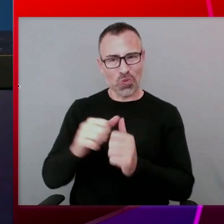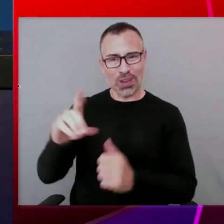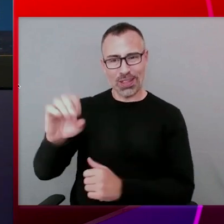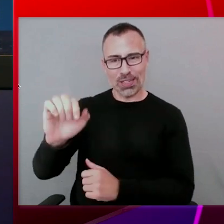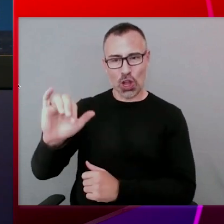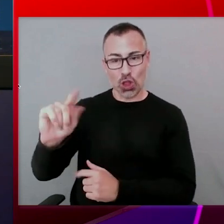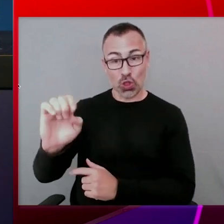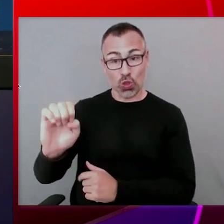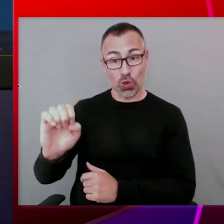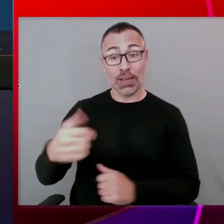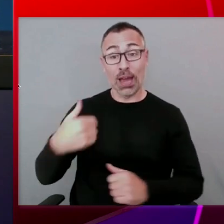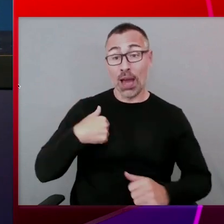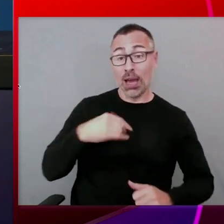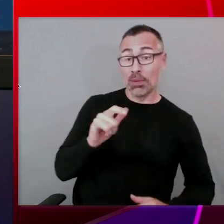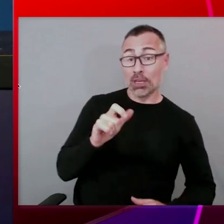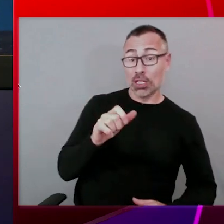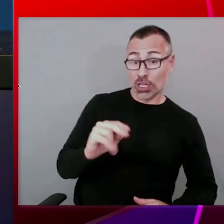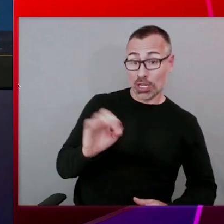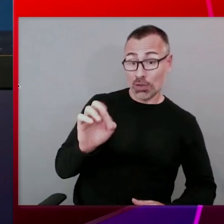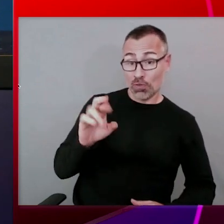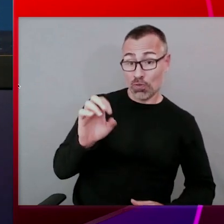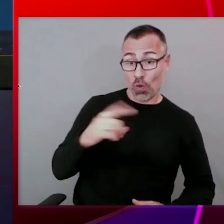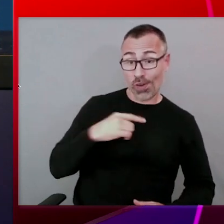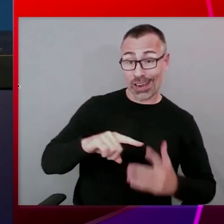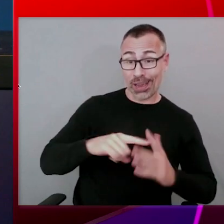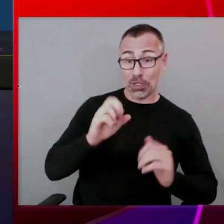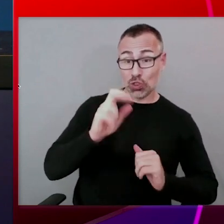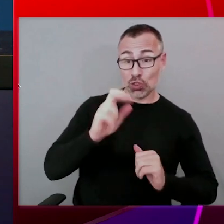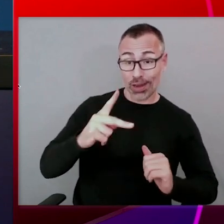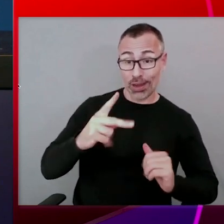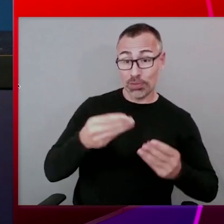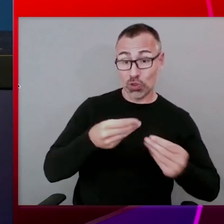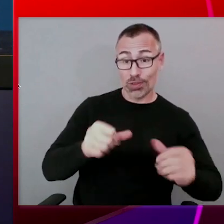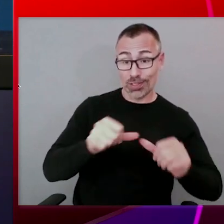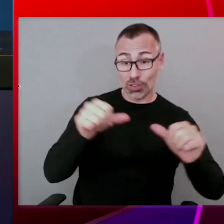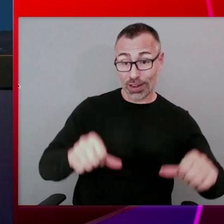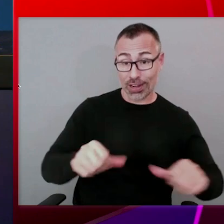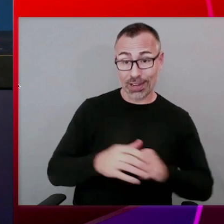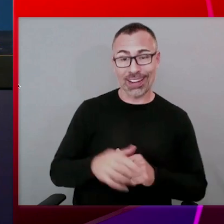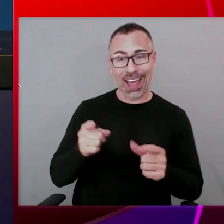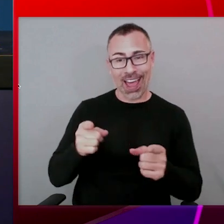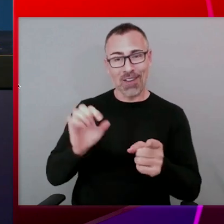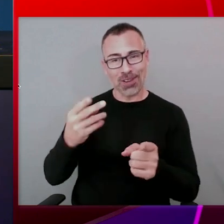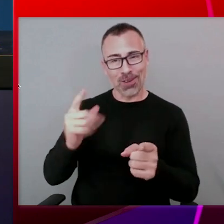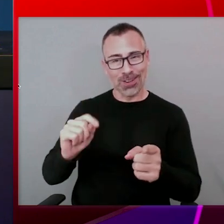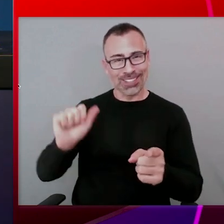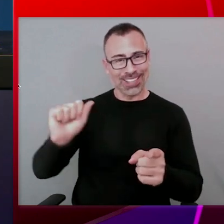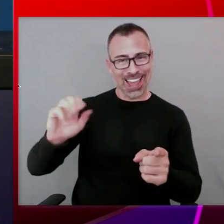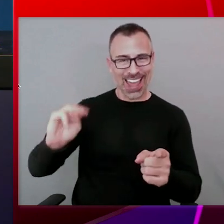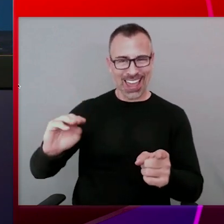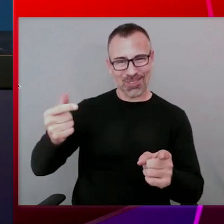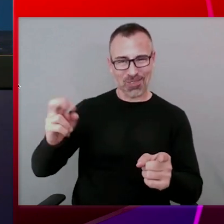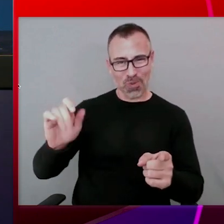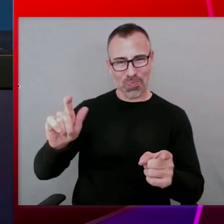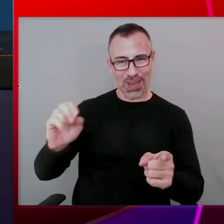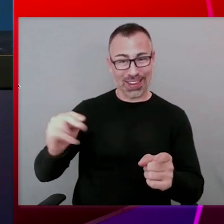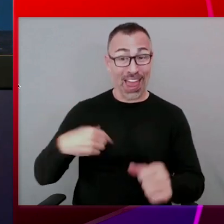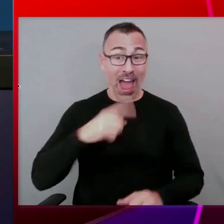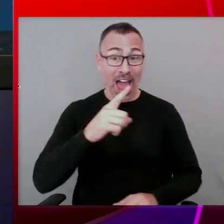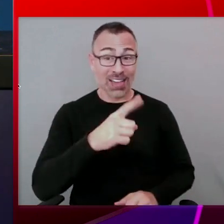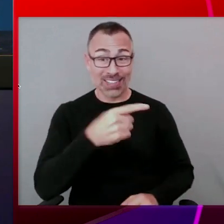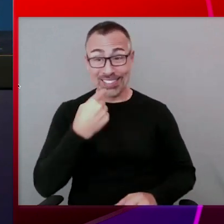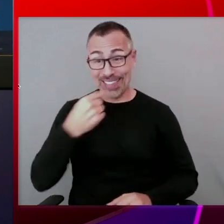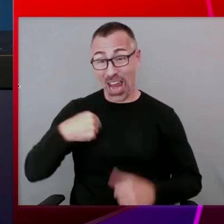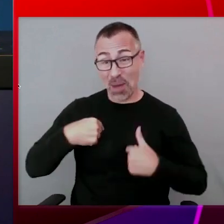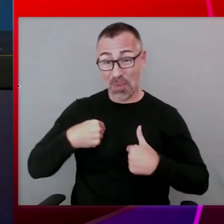is Jillian Ford, and I'm a startup solutions architect. Got my amazing co-host, A.M. Grabelny. Wow. Yes. I only had to pay Jillian $50